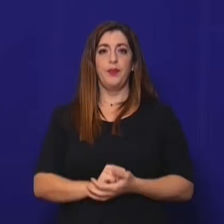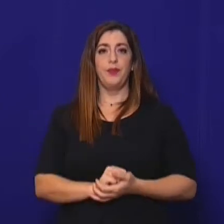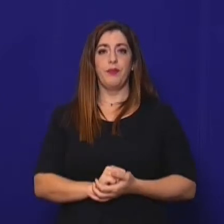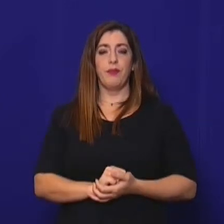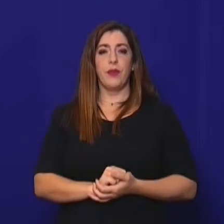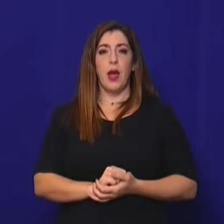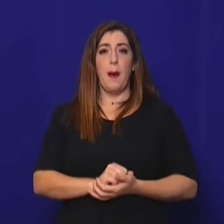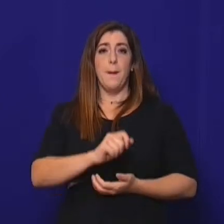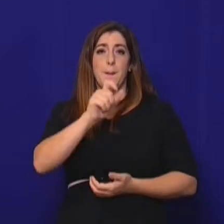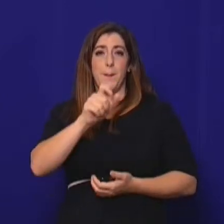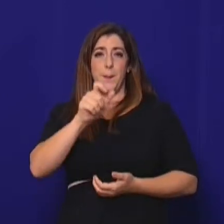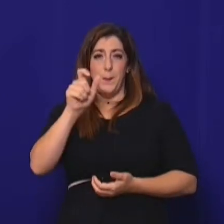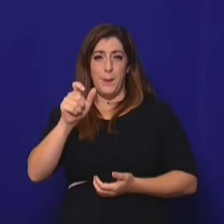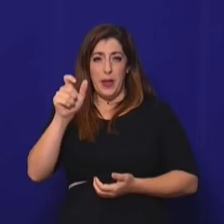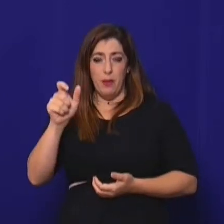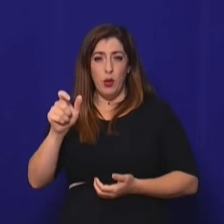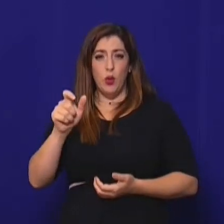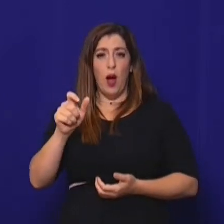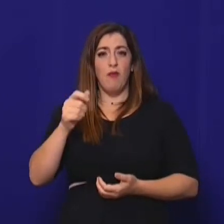of recovered persons is